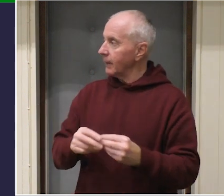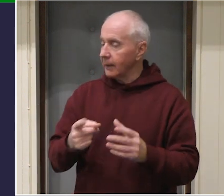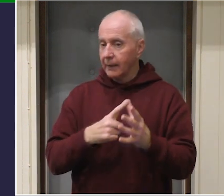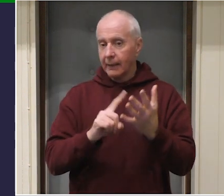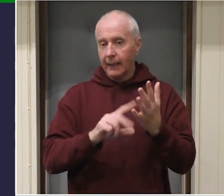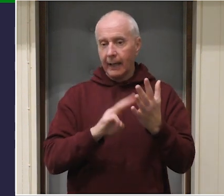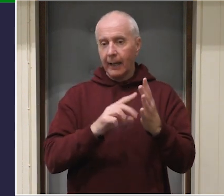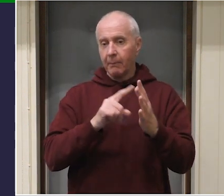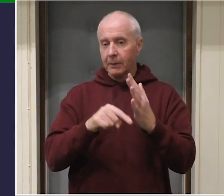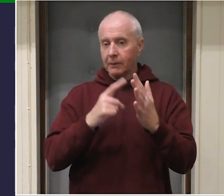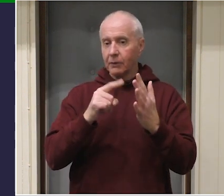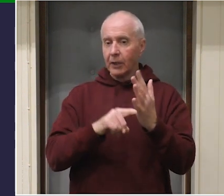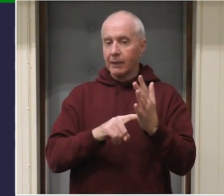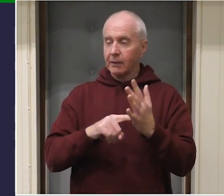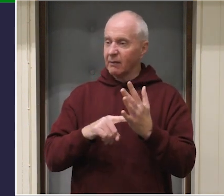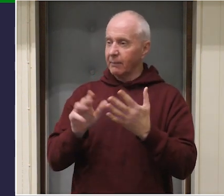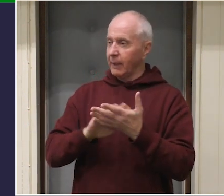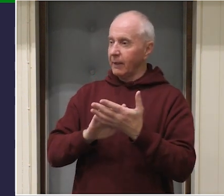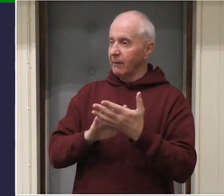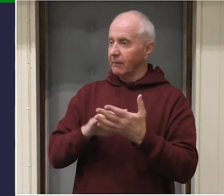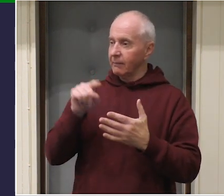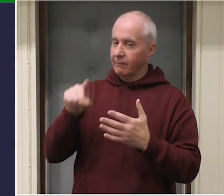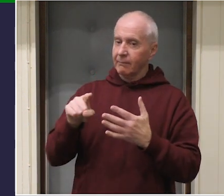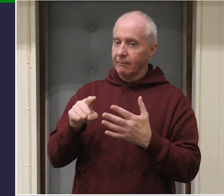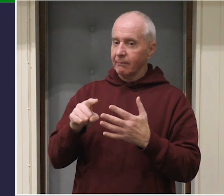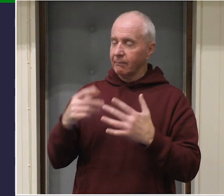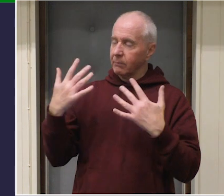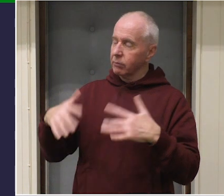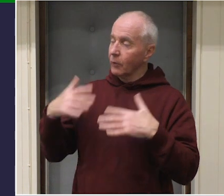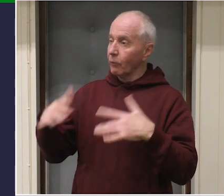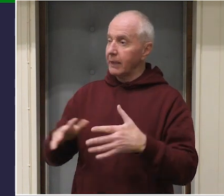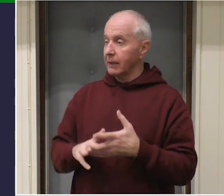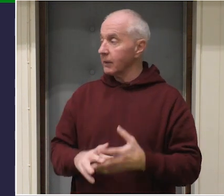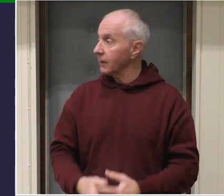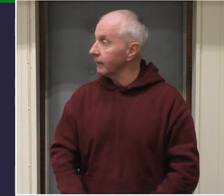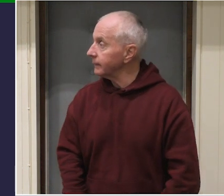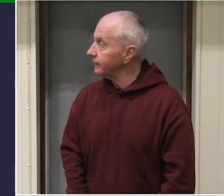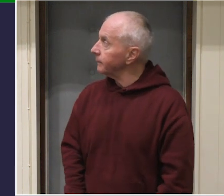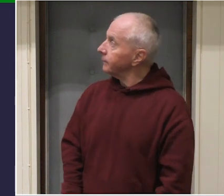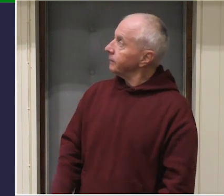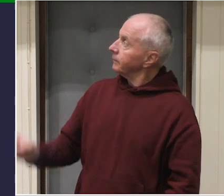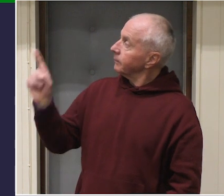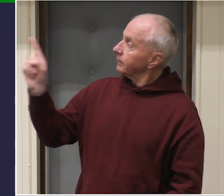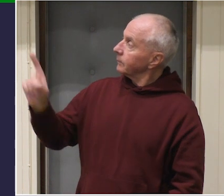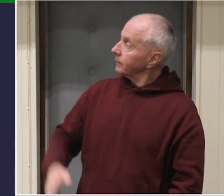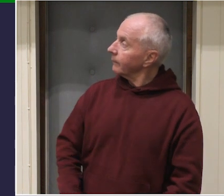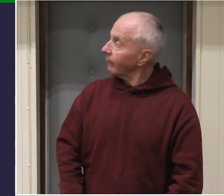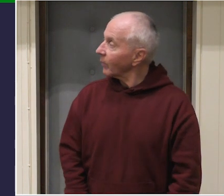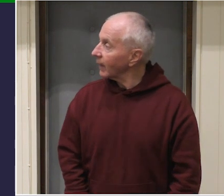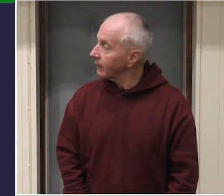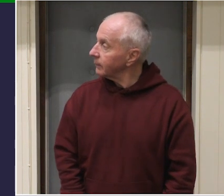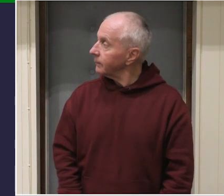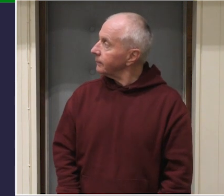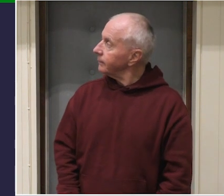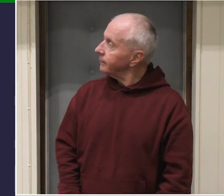for the greatest. So we have a lot to owe people who are not in the Western world. So let's continue on a bit. The next person I want to